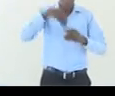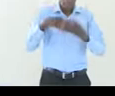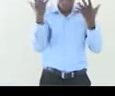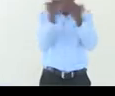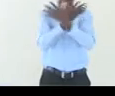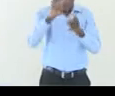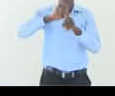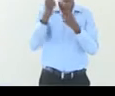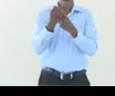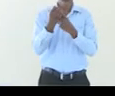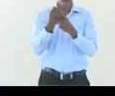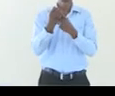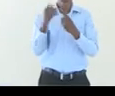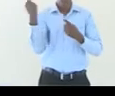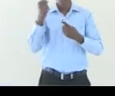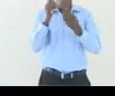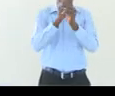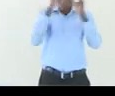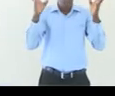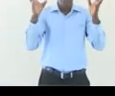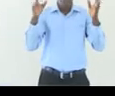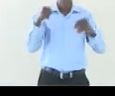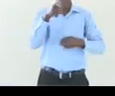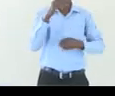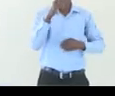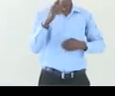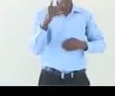You know, if everywhere were bright light, will there be shadow?